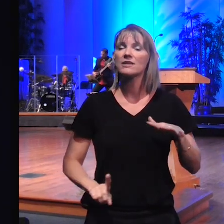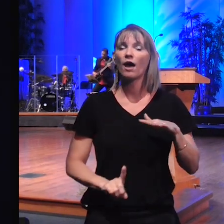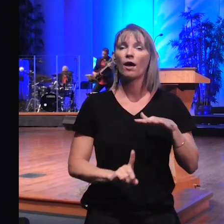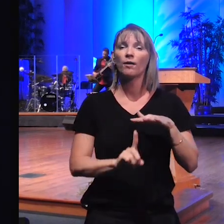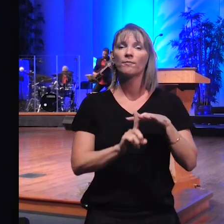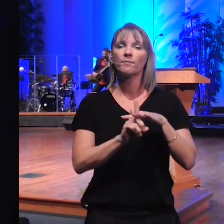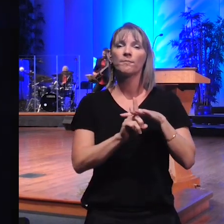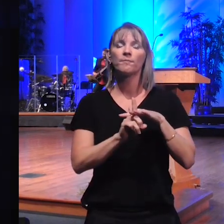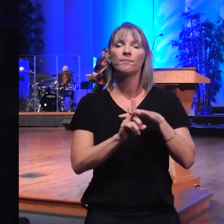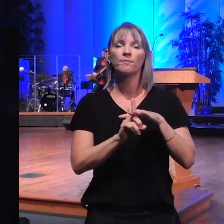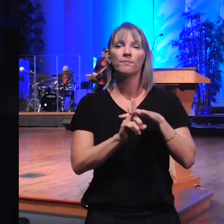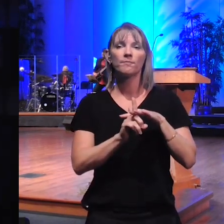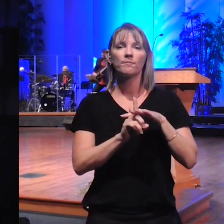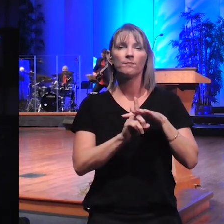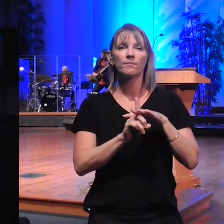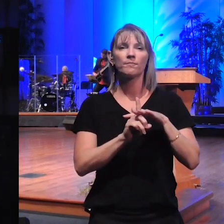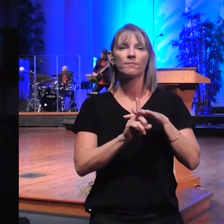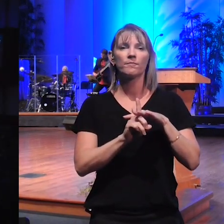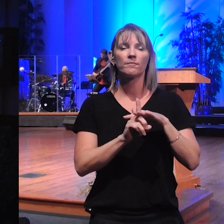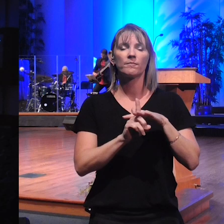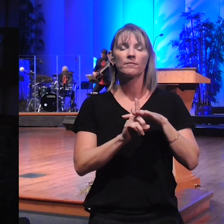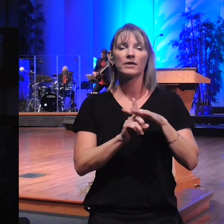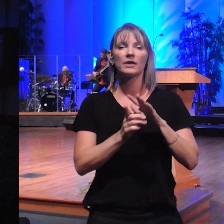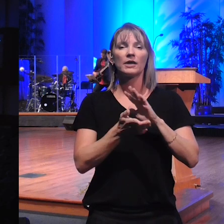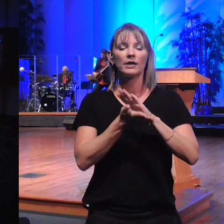Peace has come.